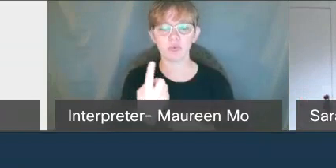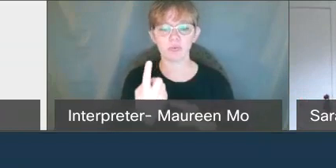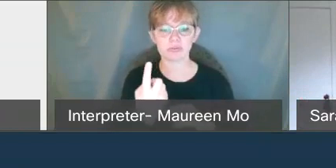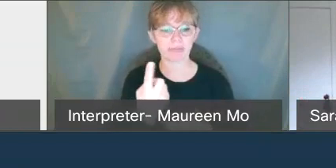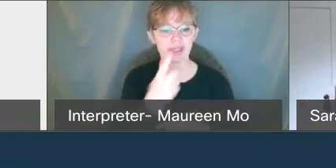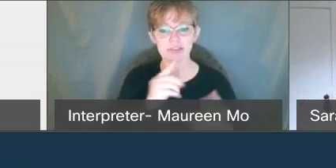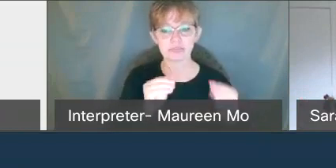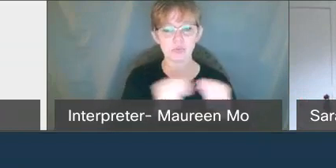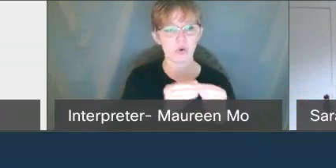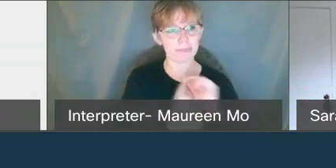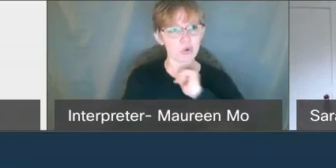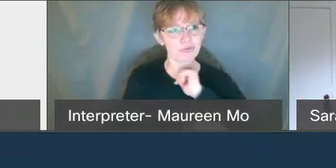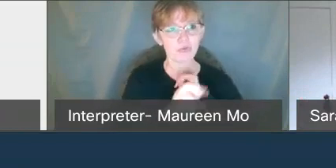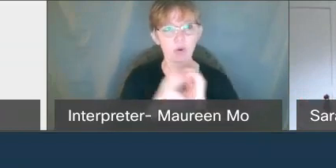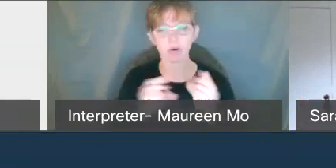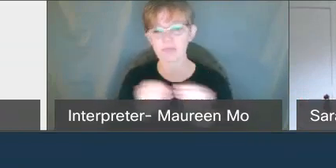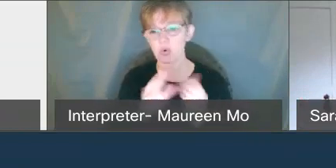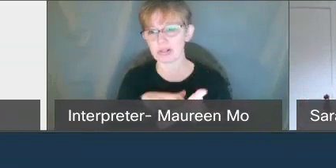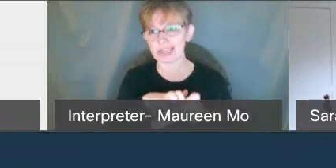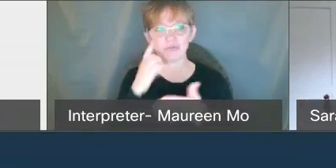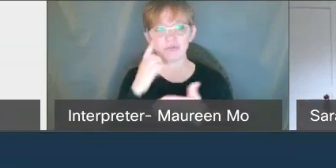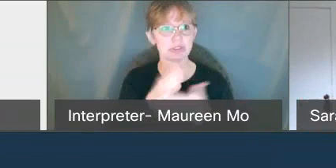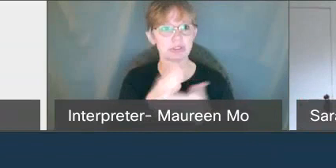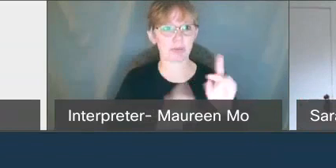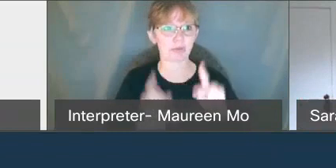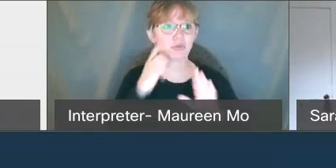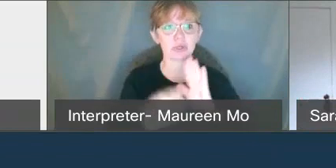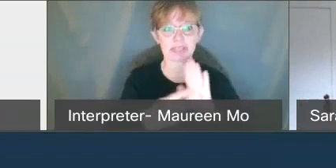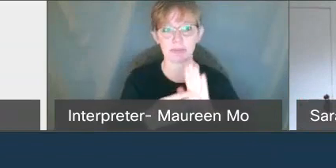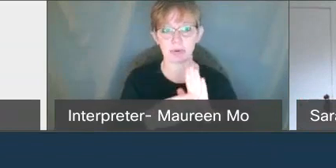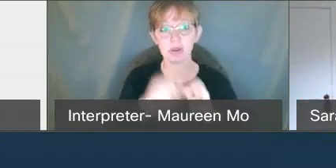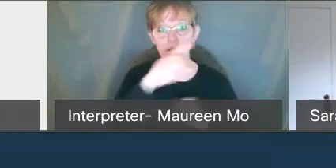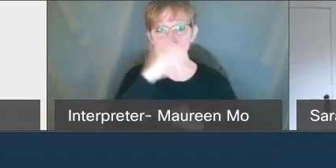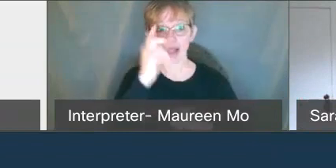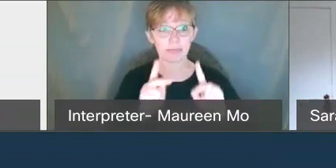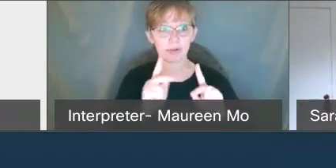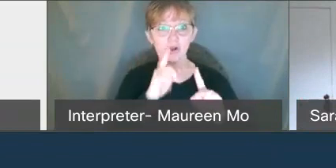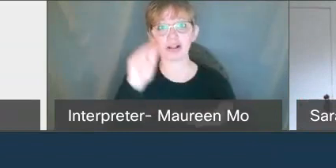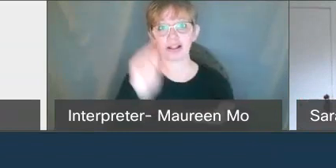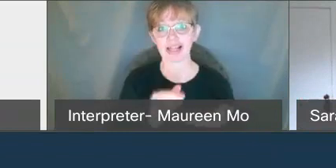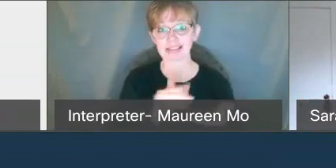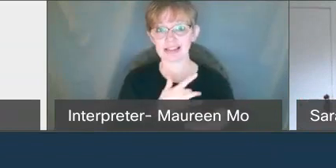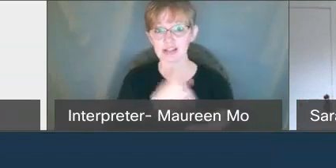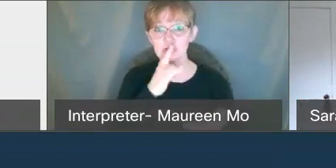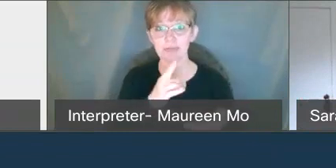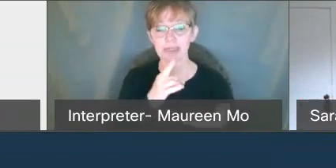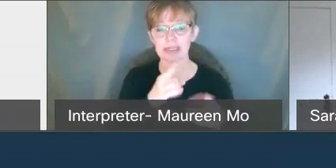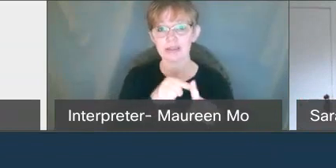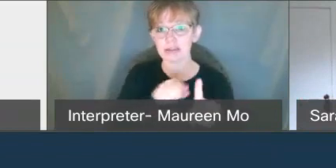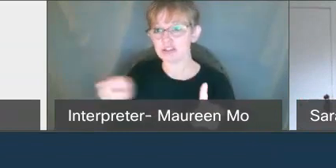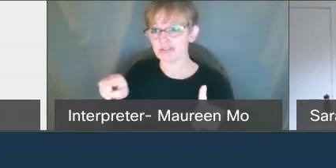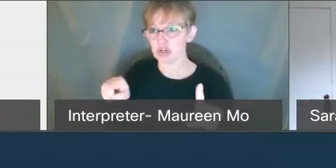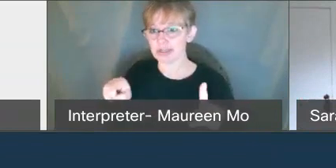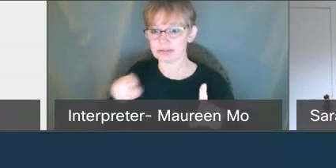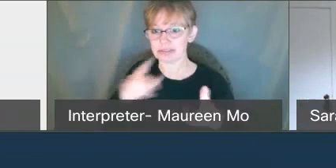membership. So an example would be that Black people are less likely to be diverted than white people. To establish that risk